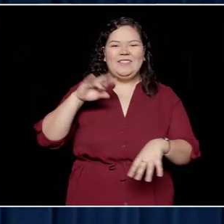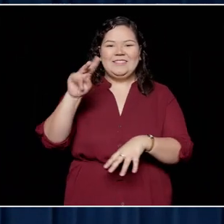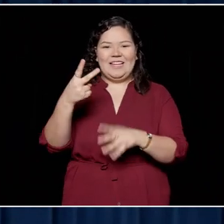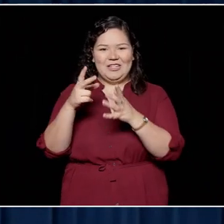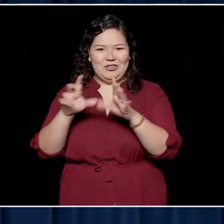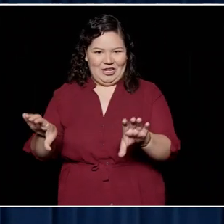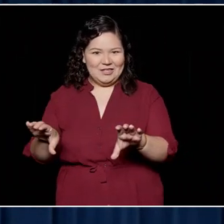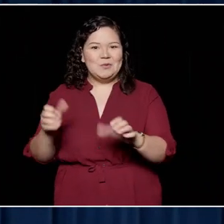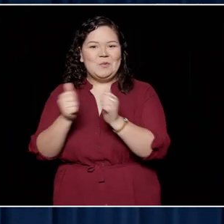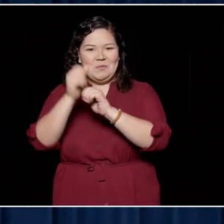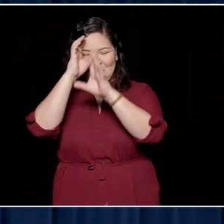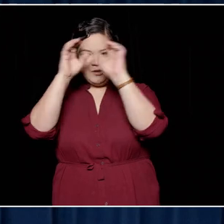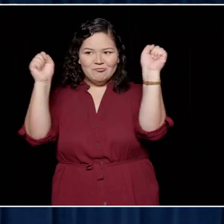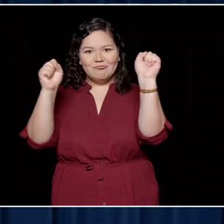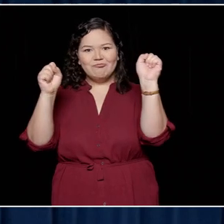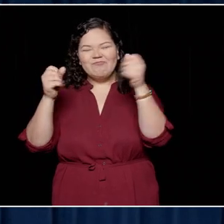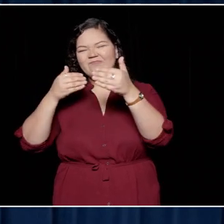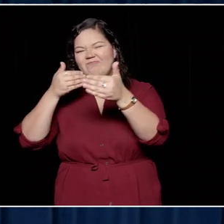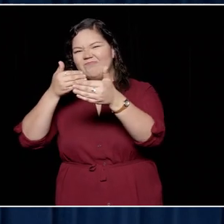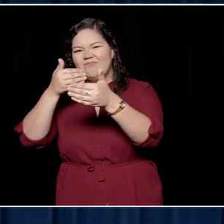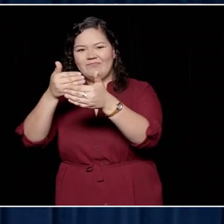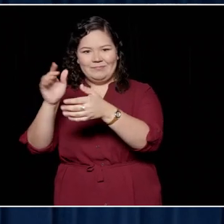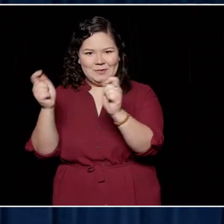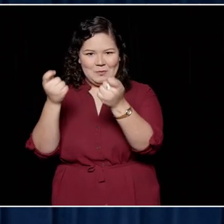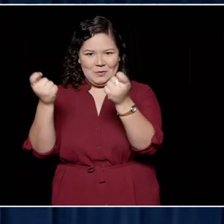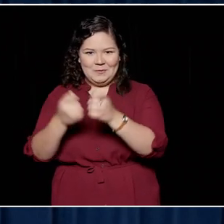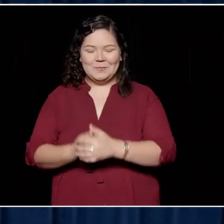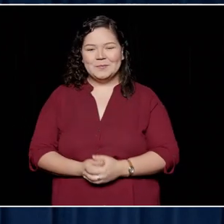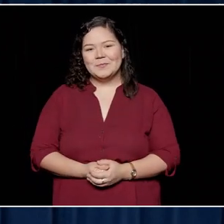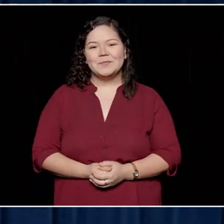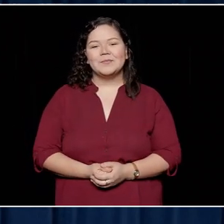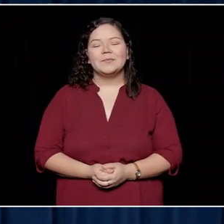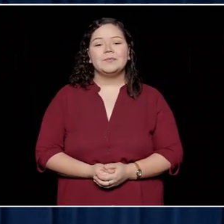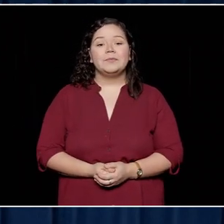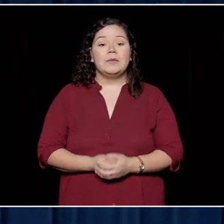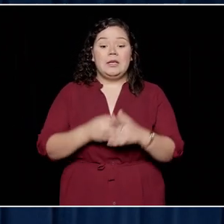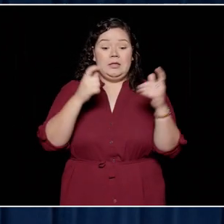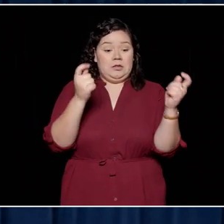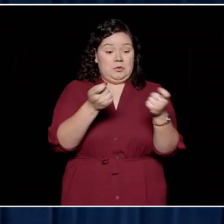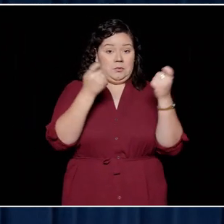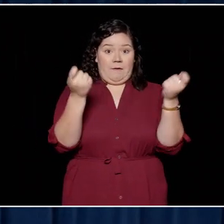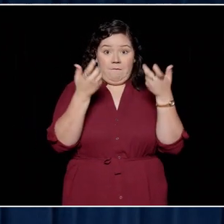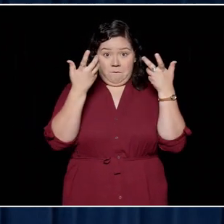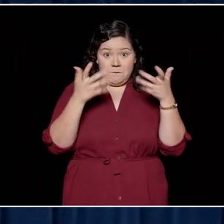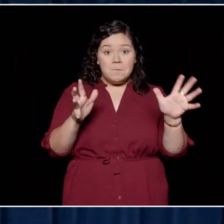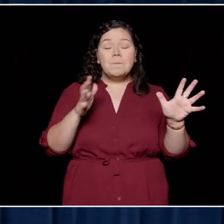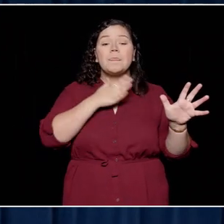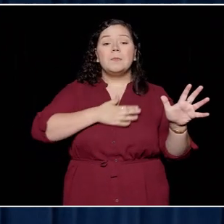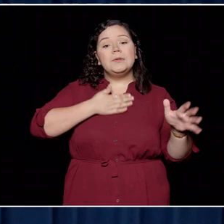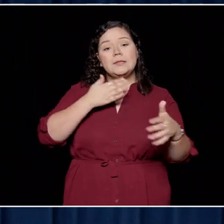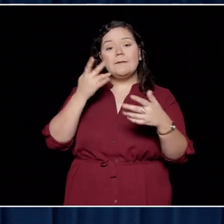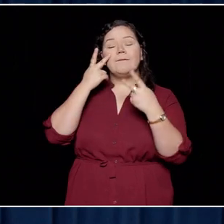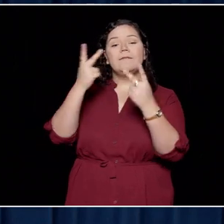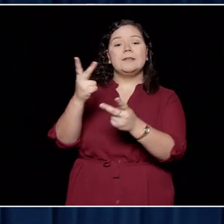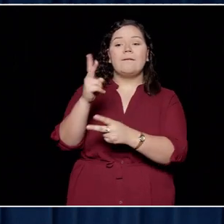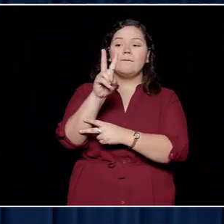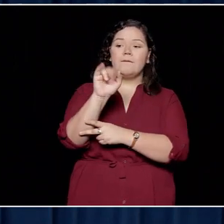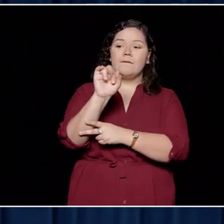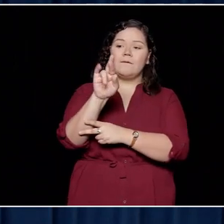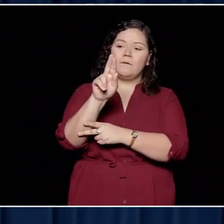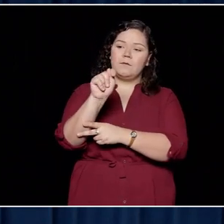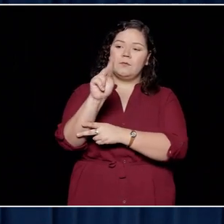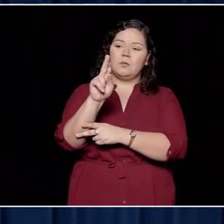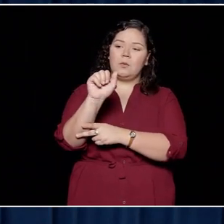with the president towards the very end. Following our ceremony, please visit